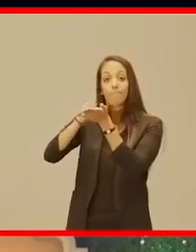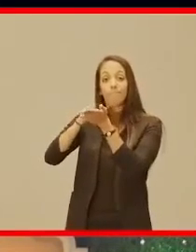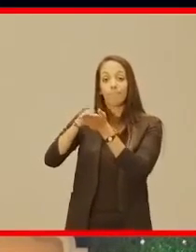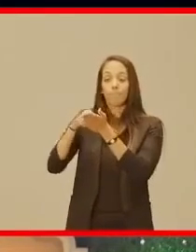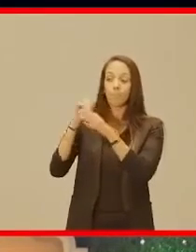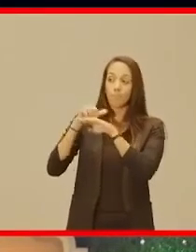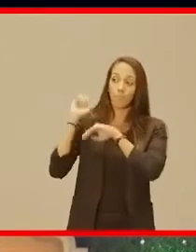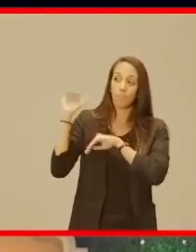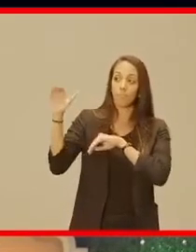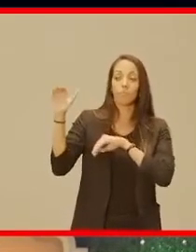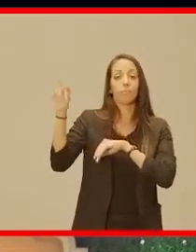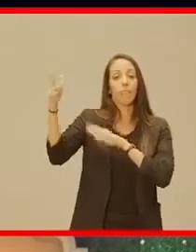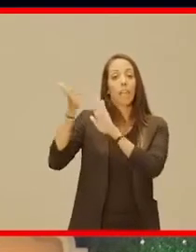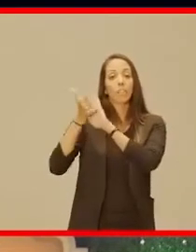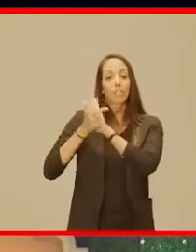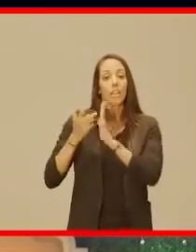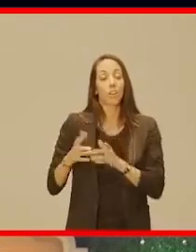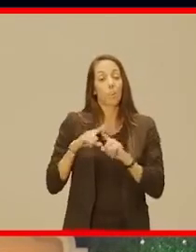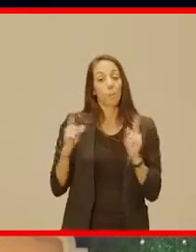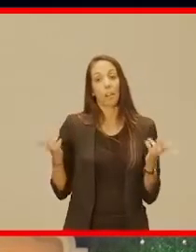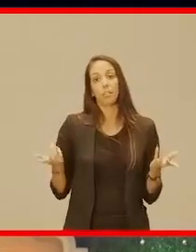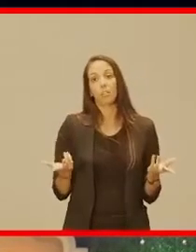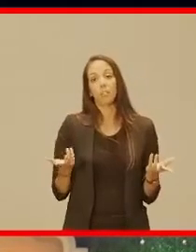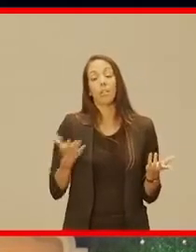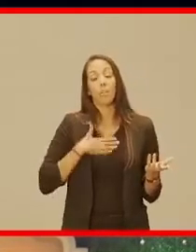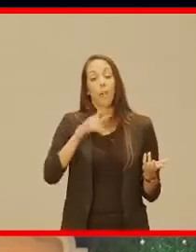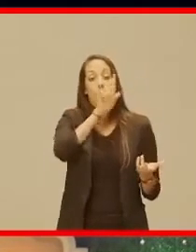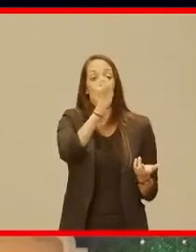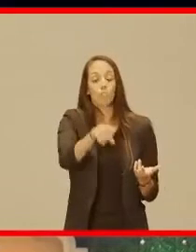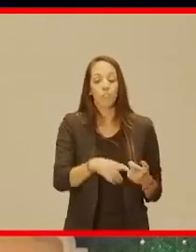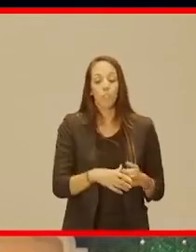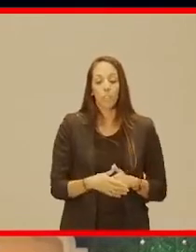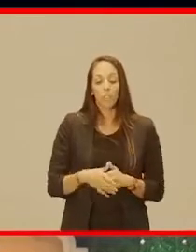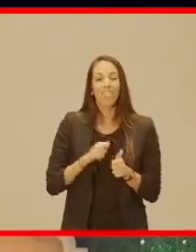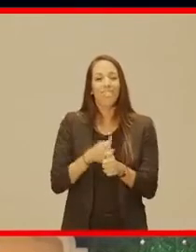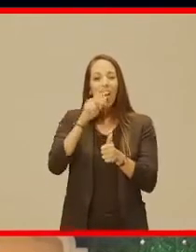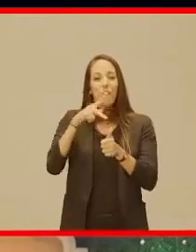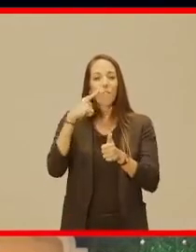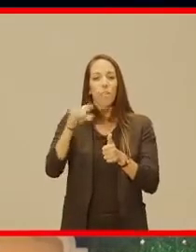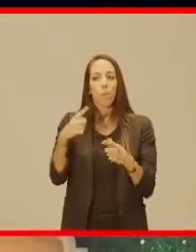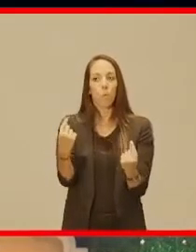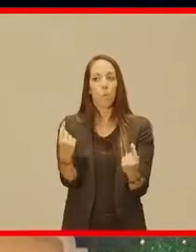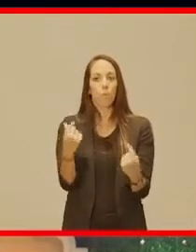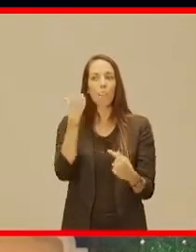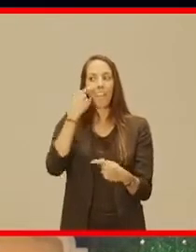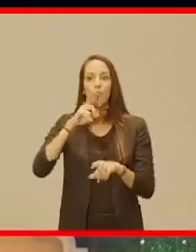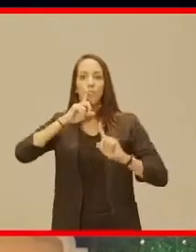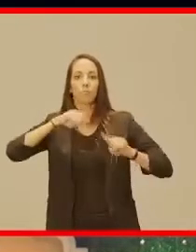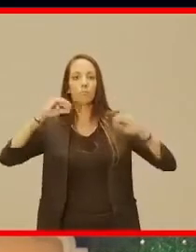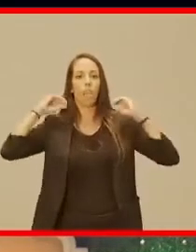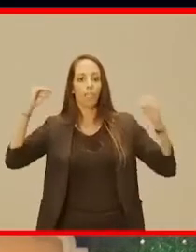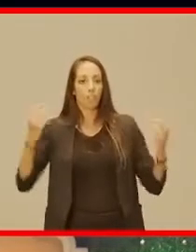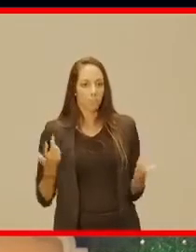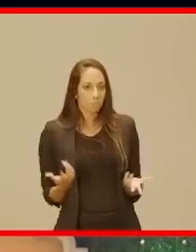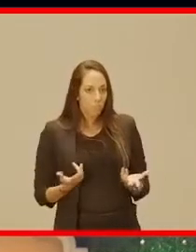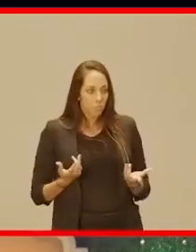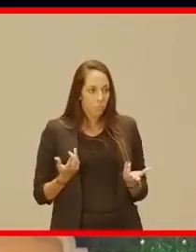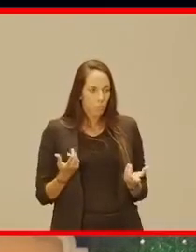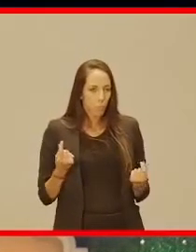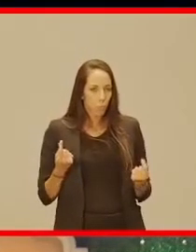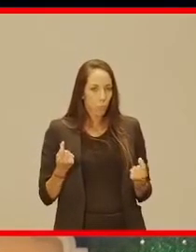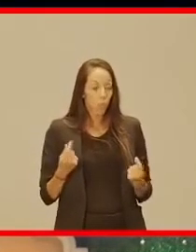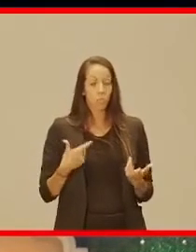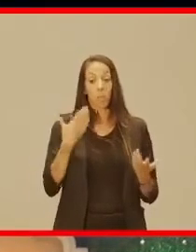But I guess my question is, what's the follow-up on that? Because I don't know of anybody else who's brought this